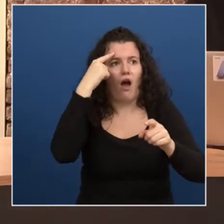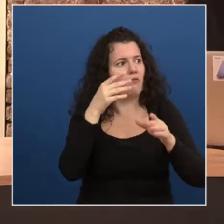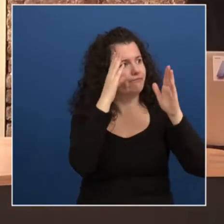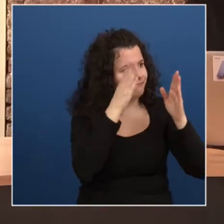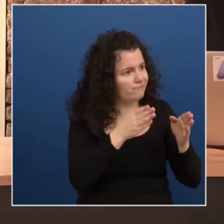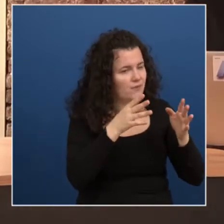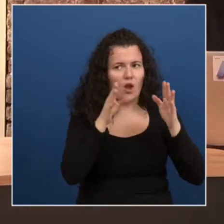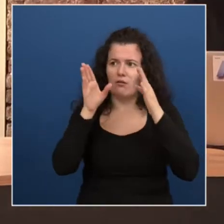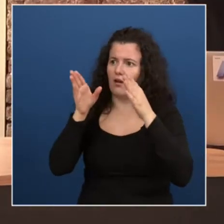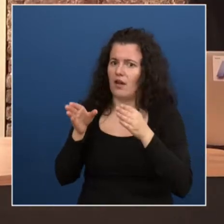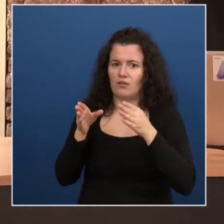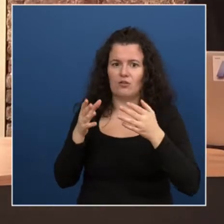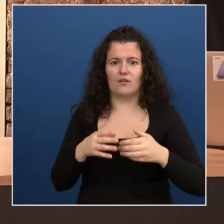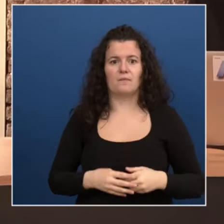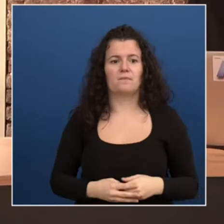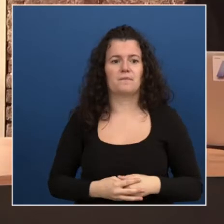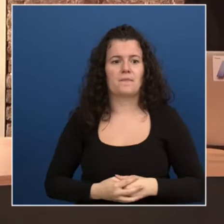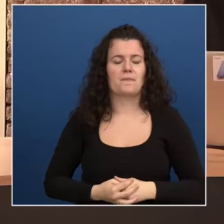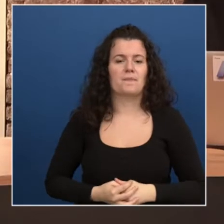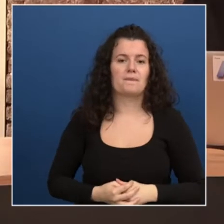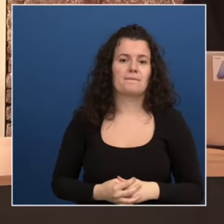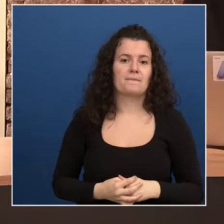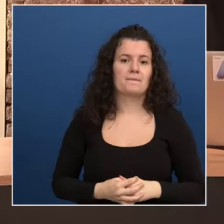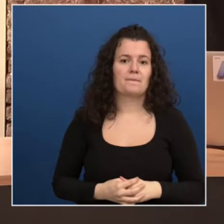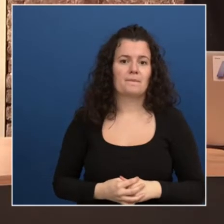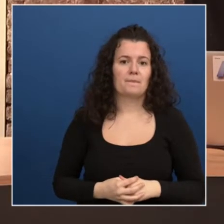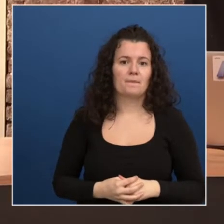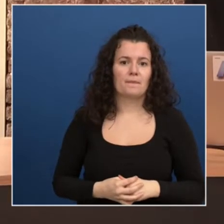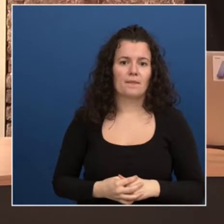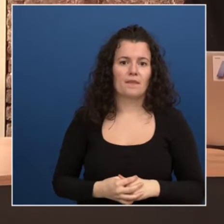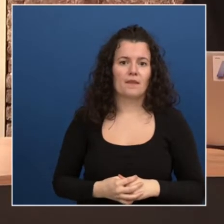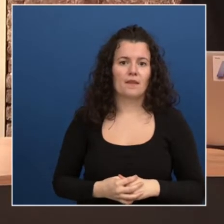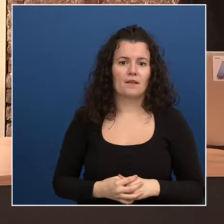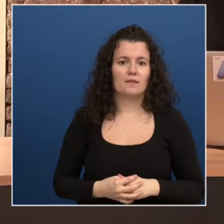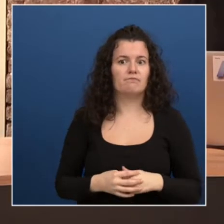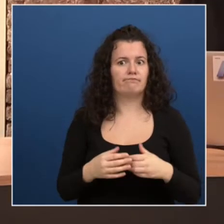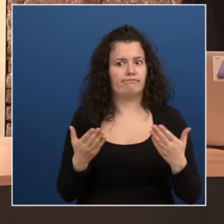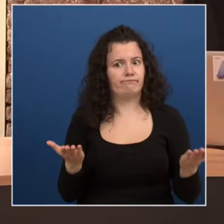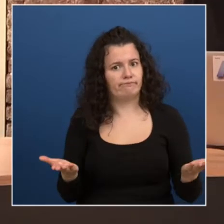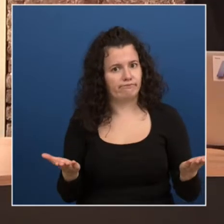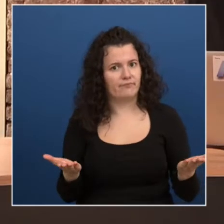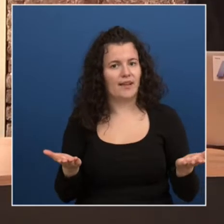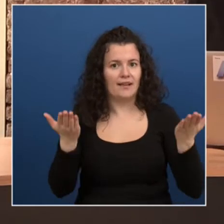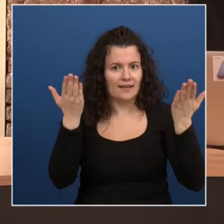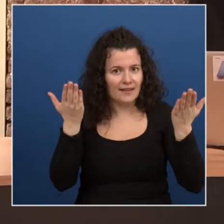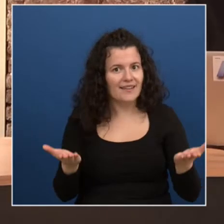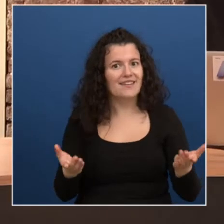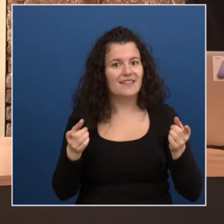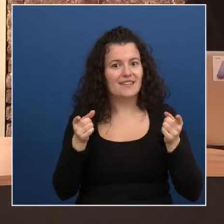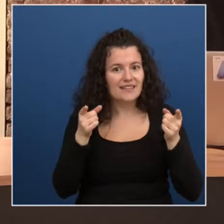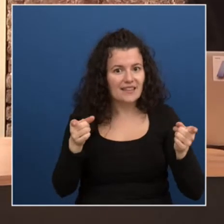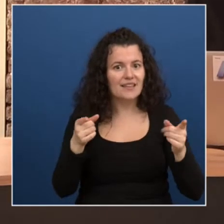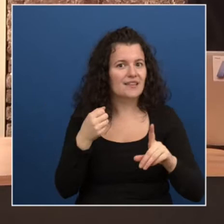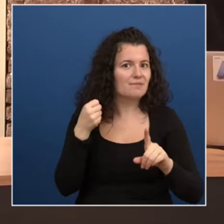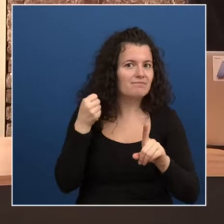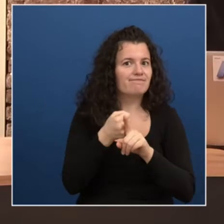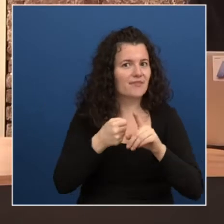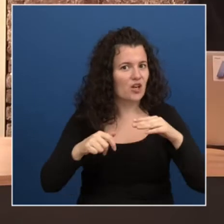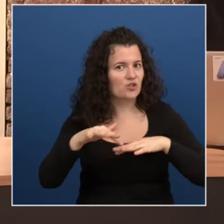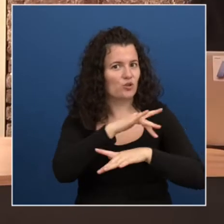at a software conference? This is a very social thing. And at software conference, they are geeks,